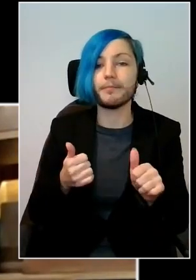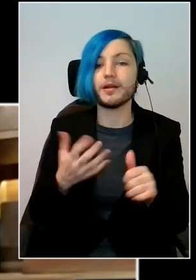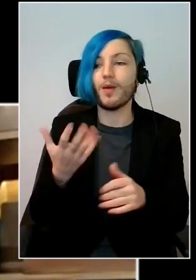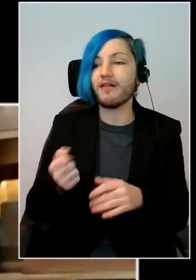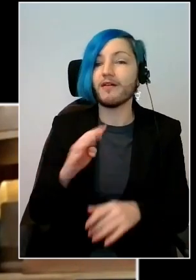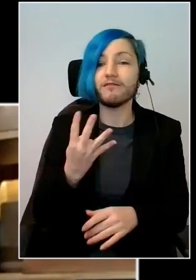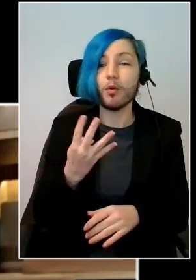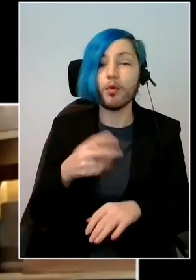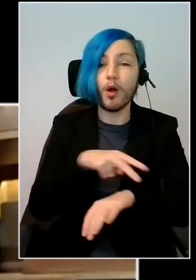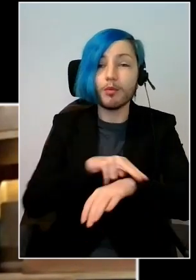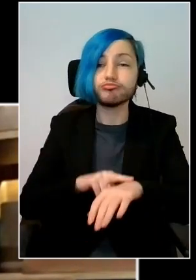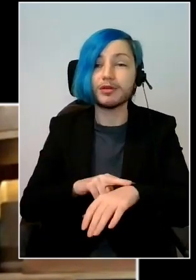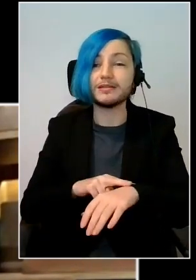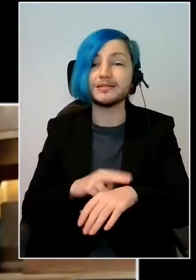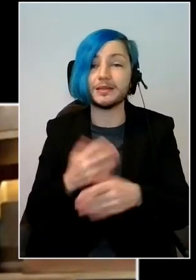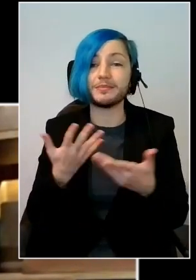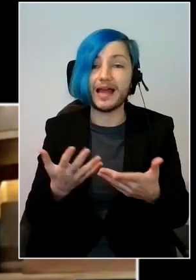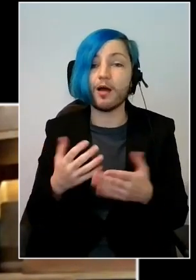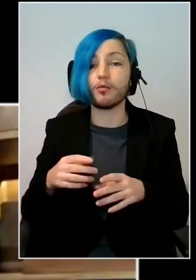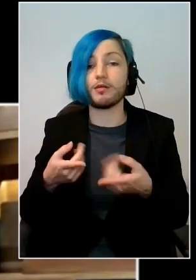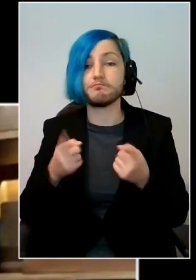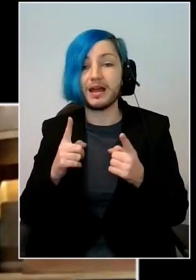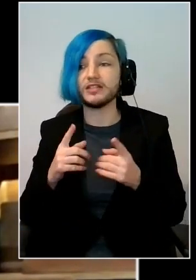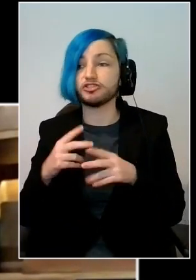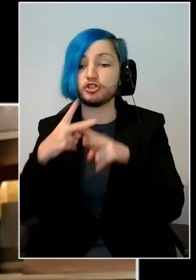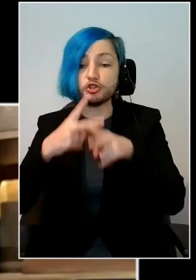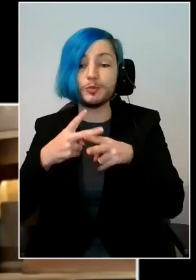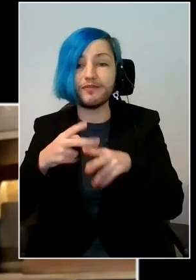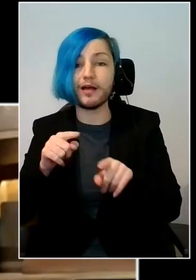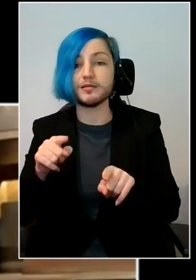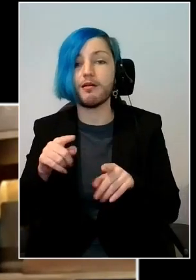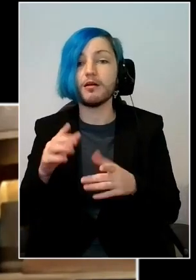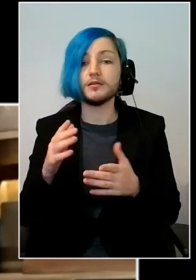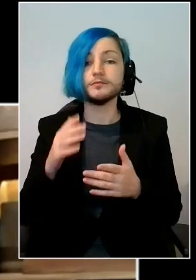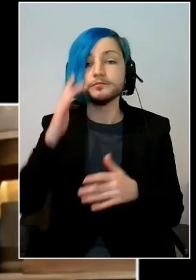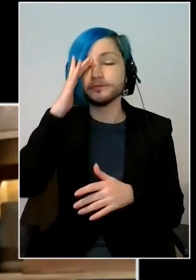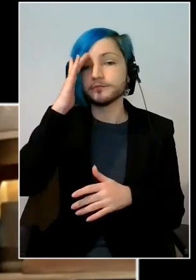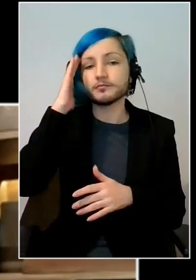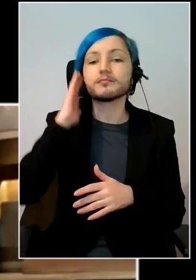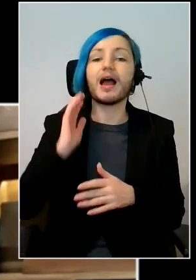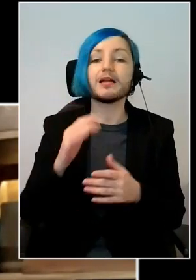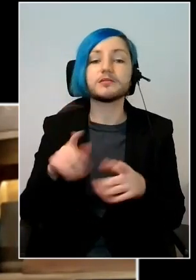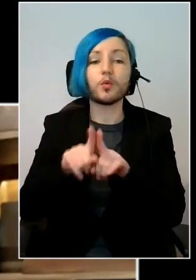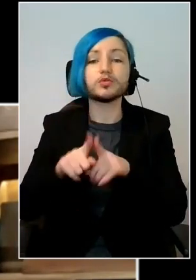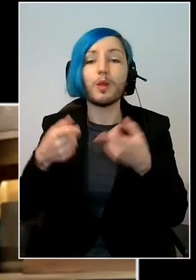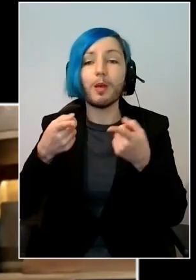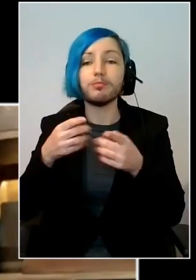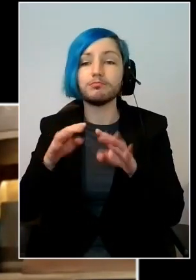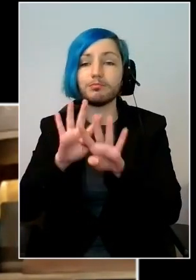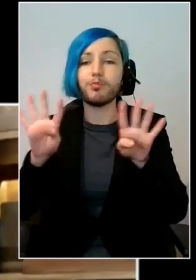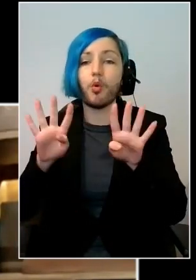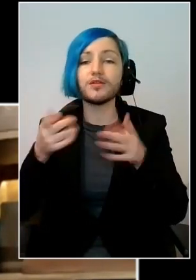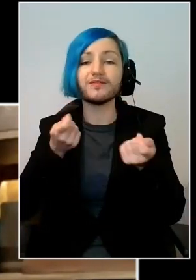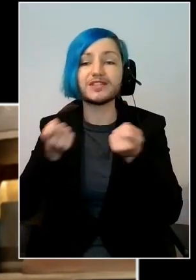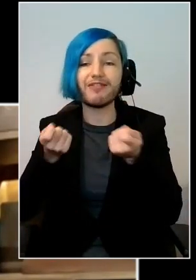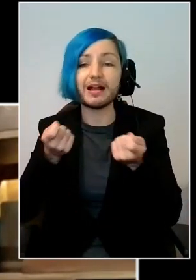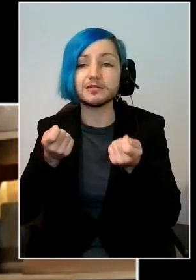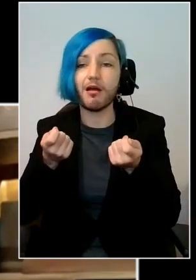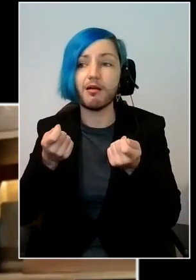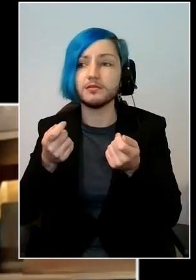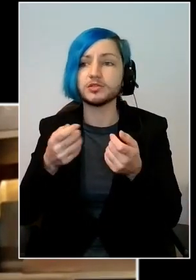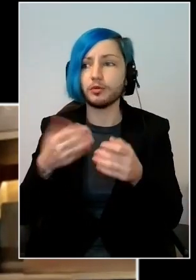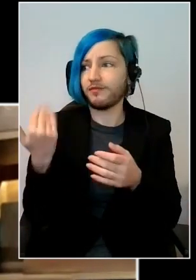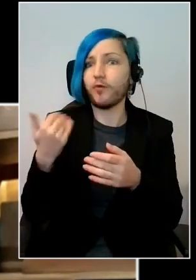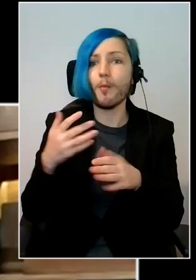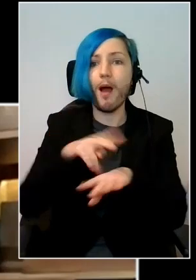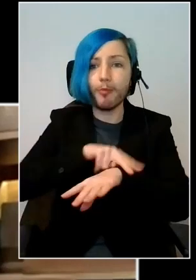managers, supervisors, and even on the main board of directors for our company. So it's wonderful to